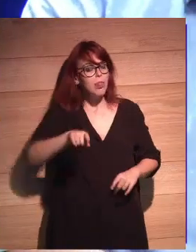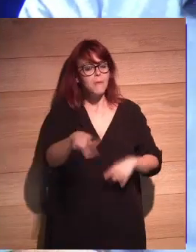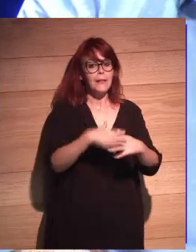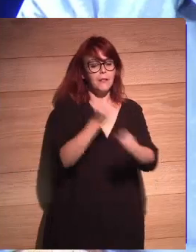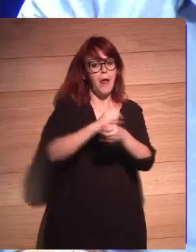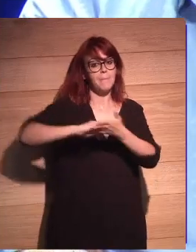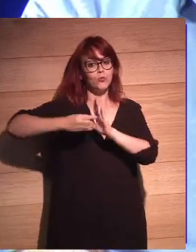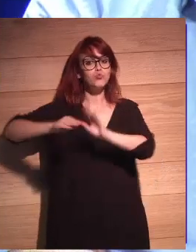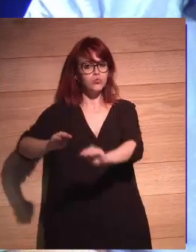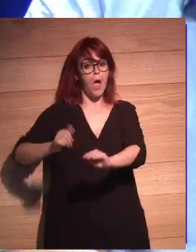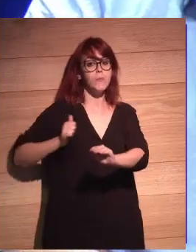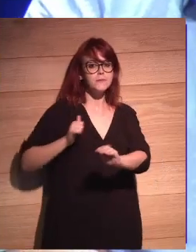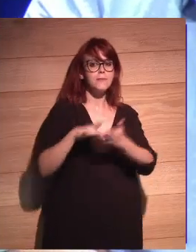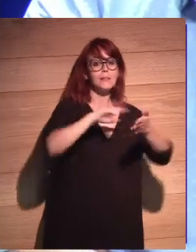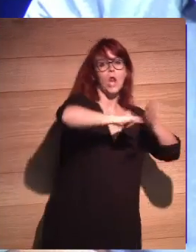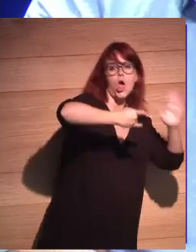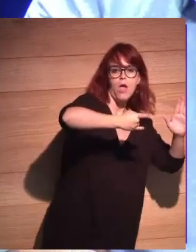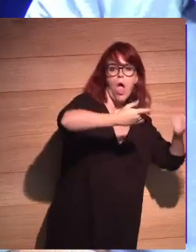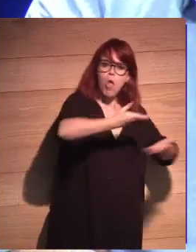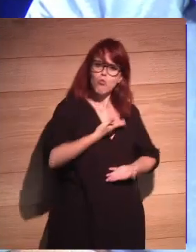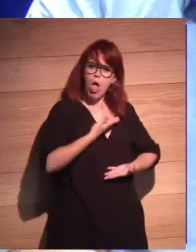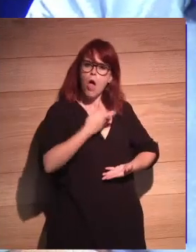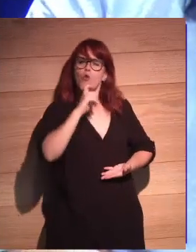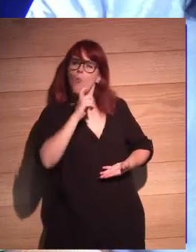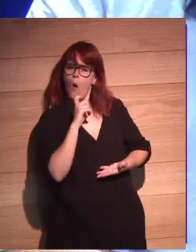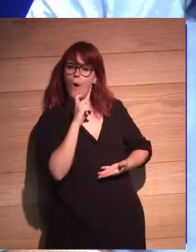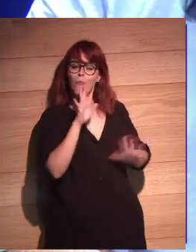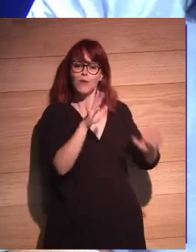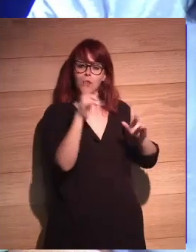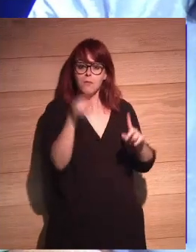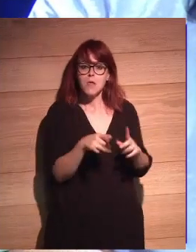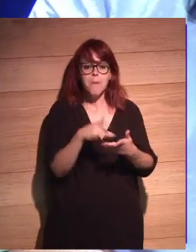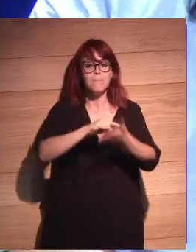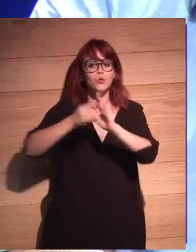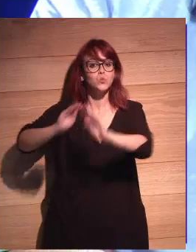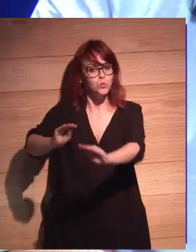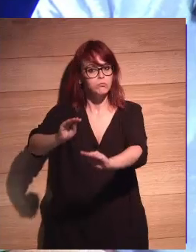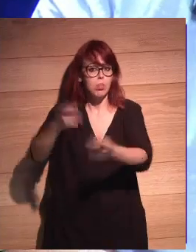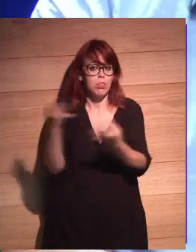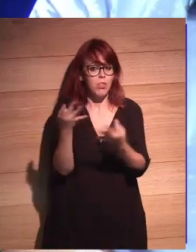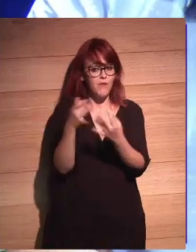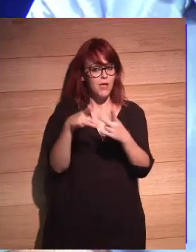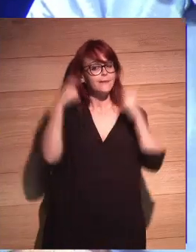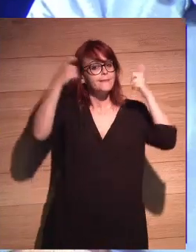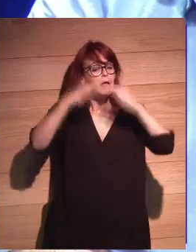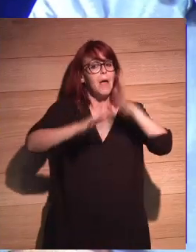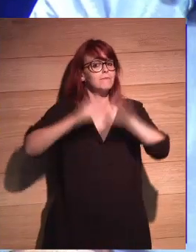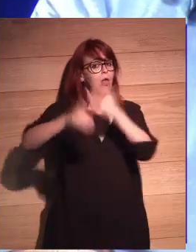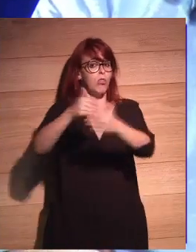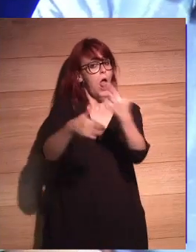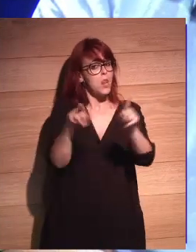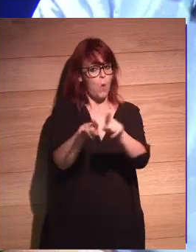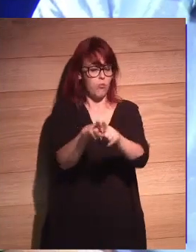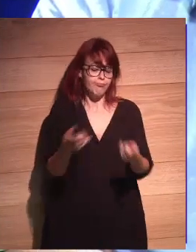teacher has to work in terms of methodology, how to use technology just at specific cases, but the rest of,